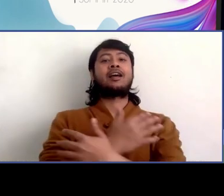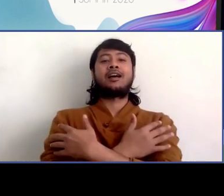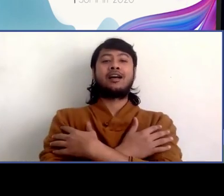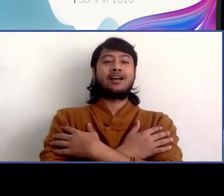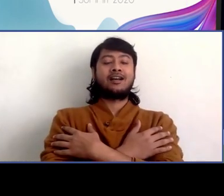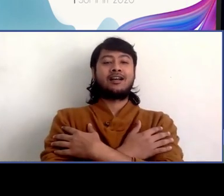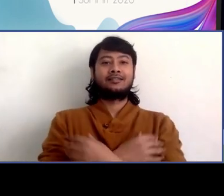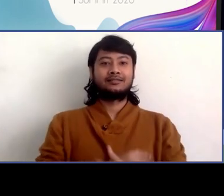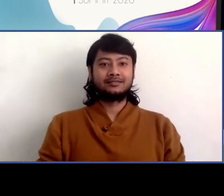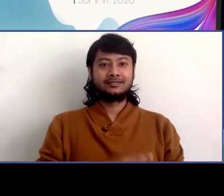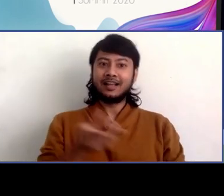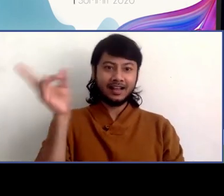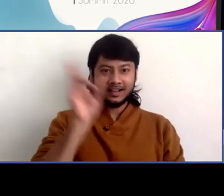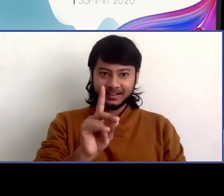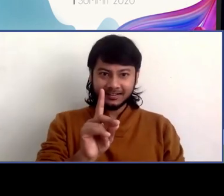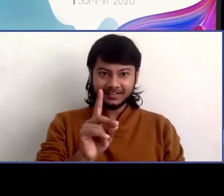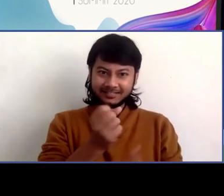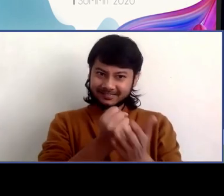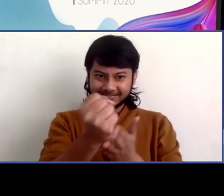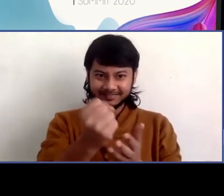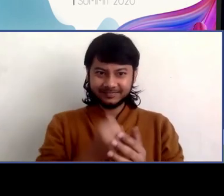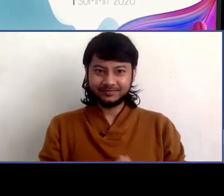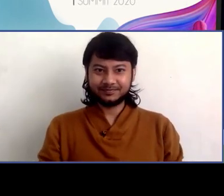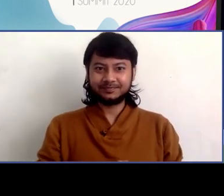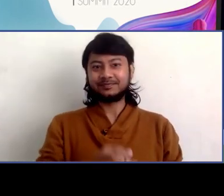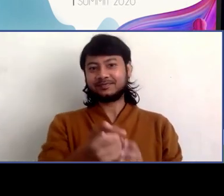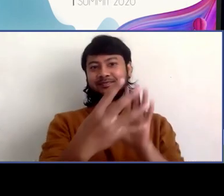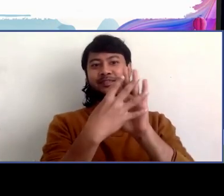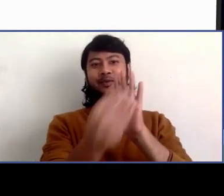One more. Try it out.